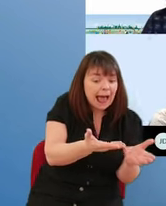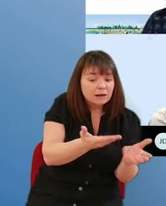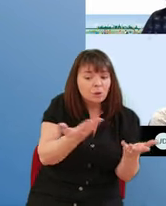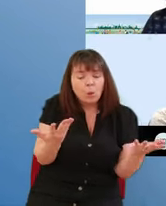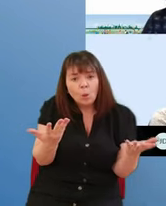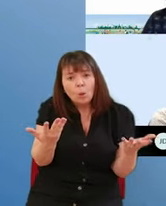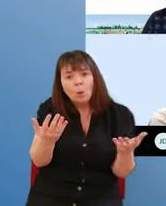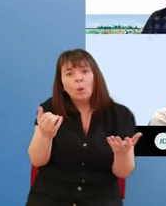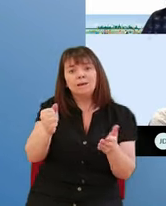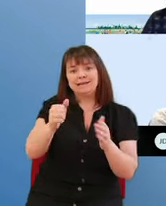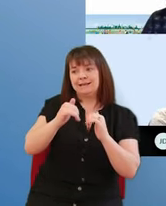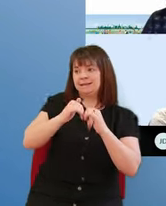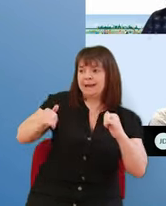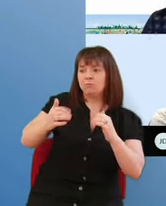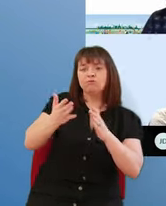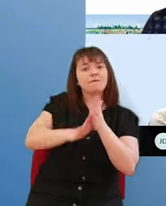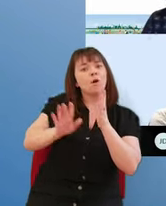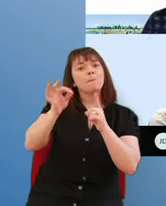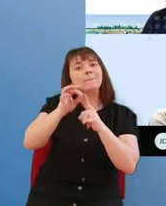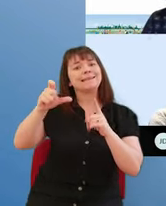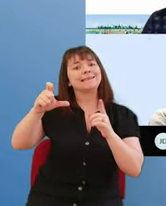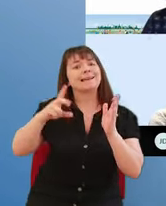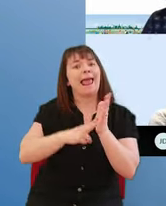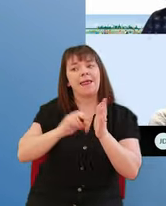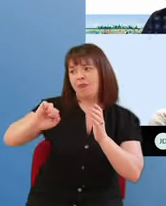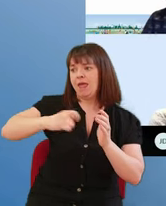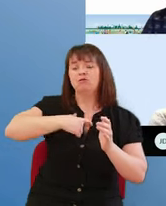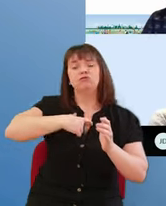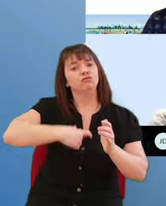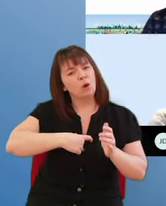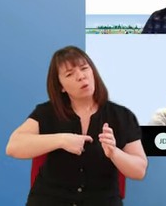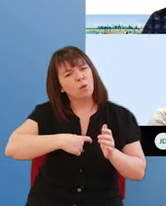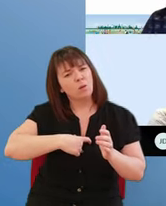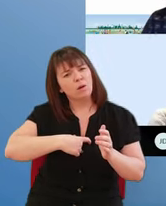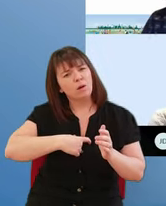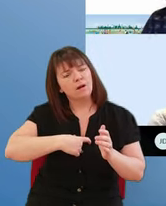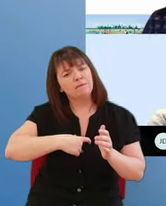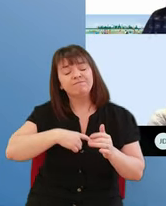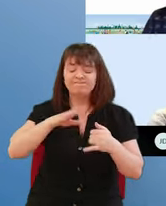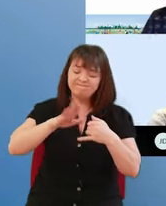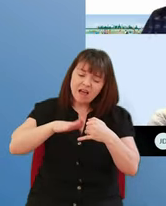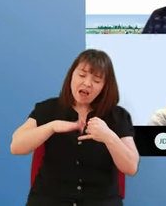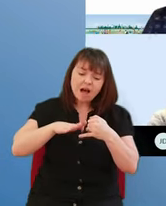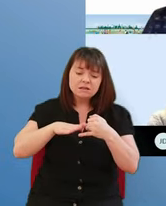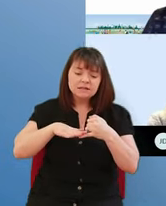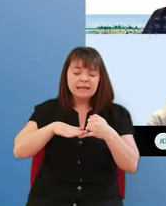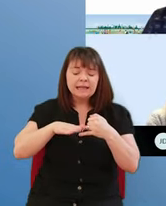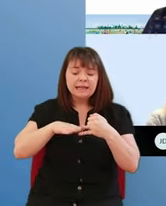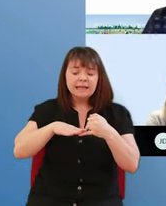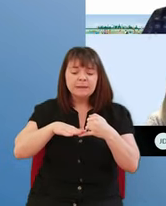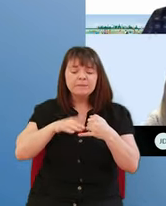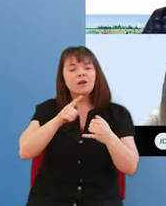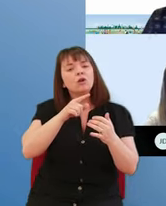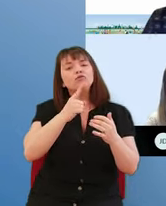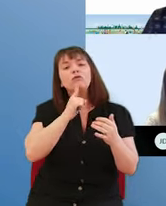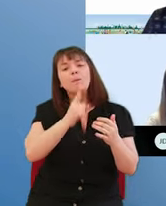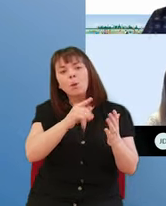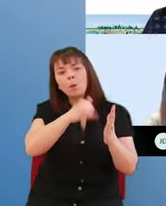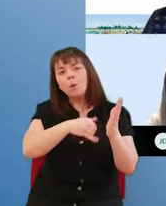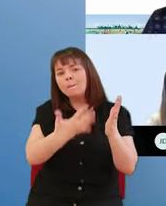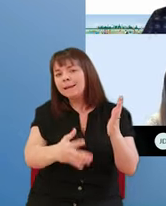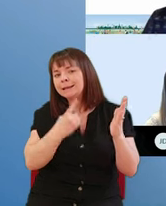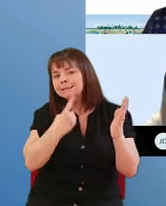and the report does say this, but I think it's sort of slightly lost in some of the areas, that the targets being referred to are CCG targets